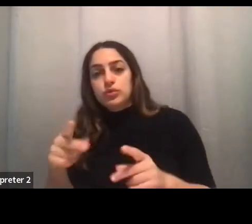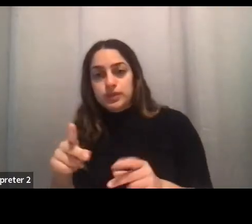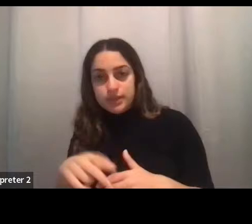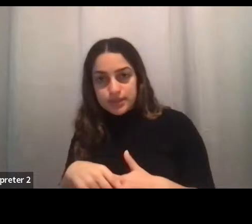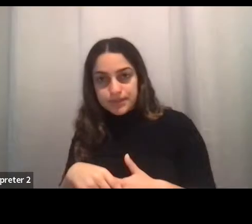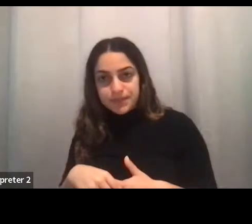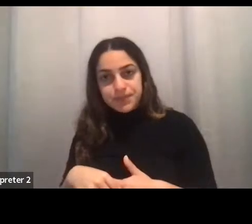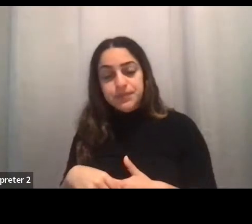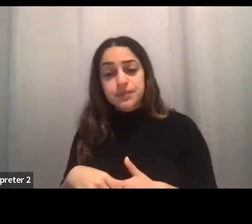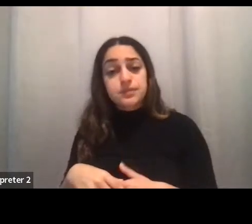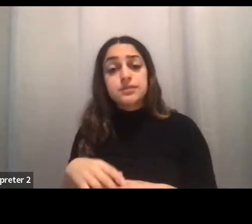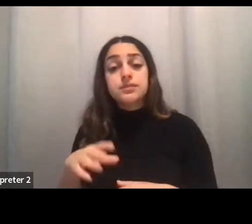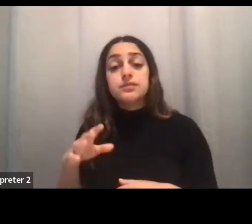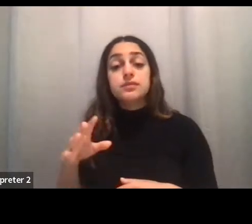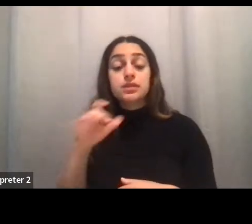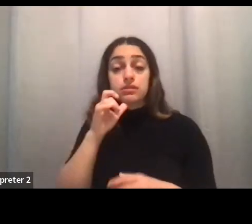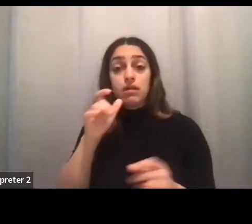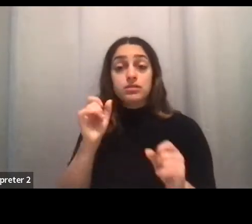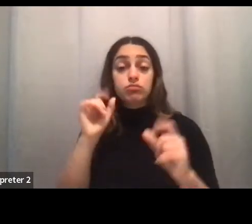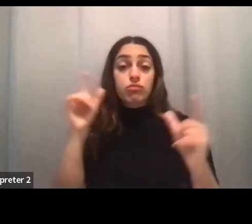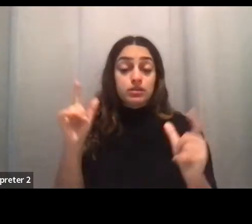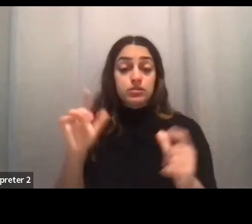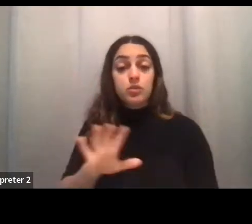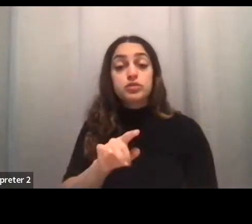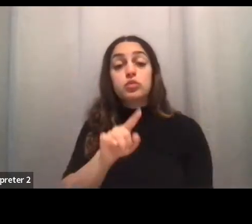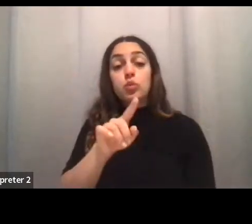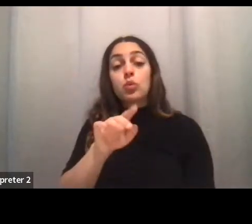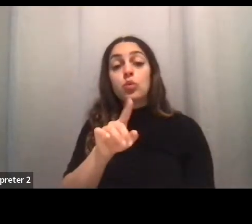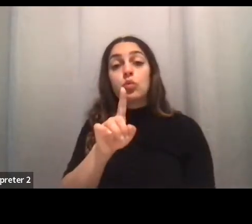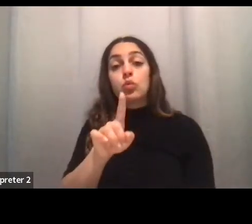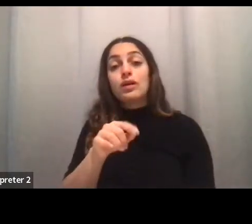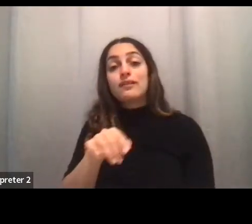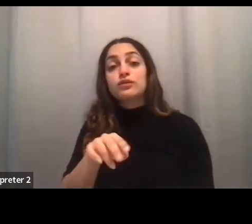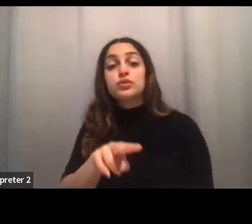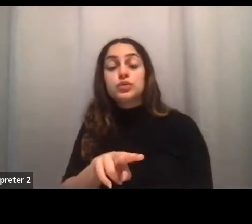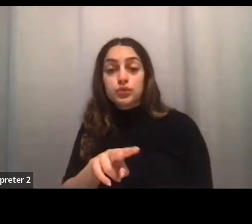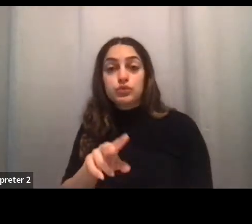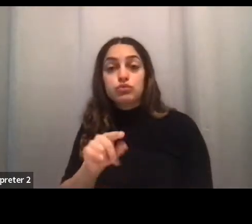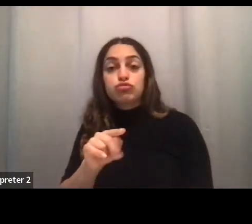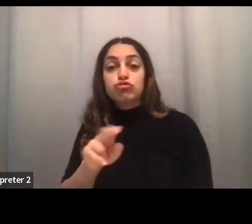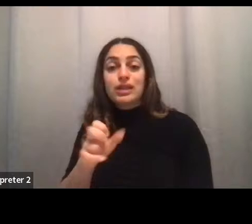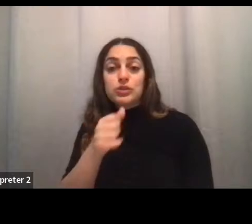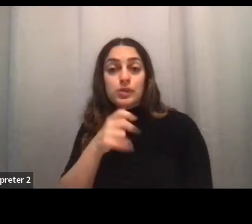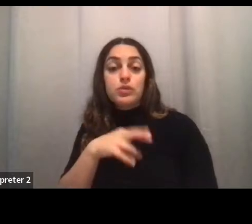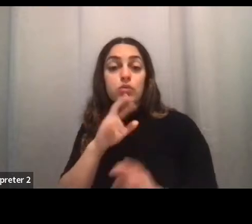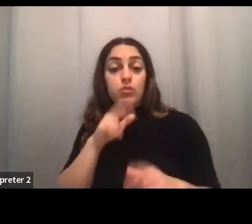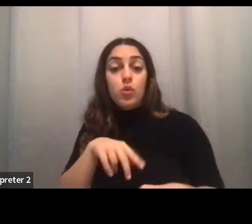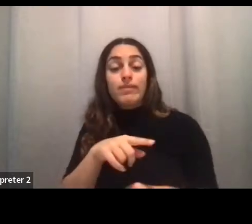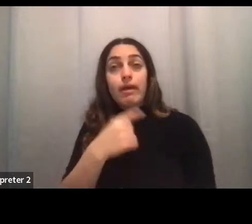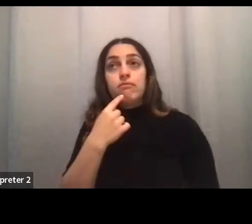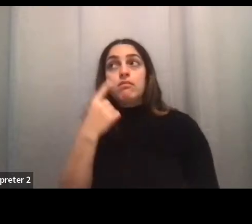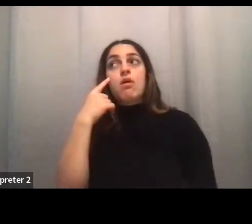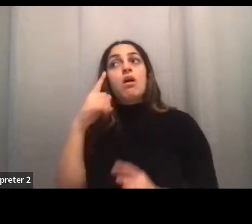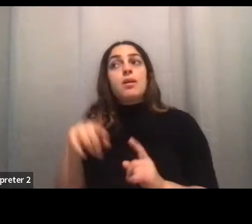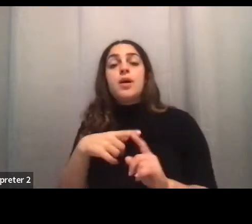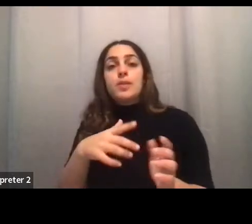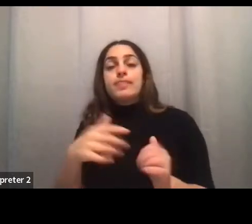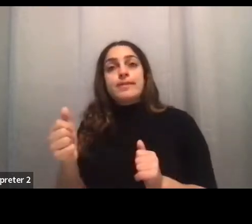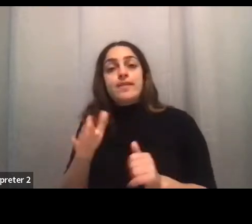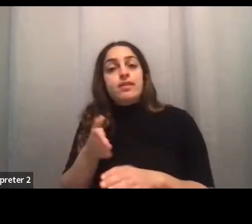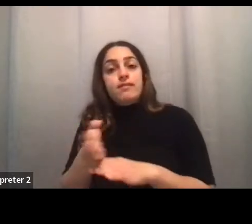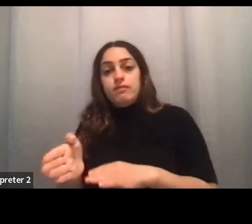not surprisingly almost one in two trades women report that they have seriously considered leaving their trades all